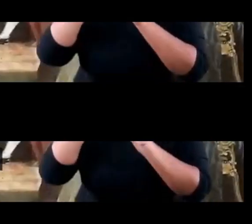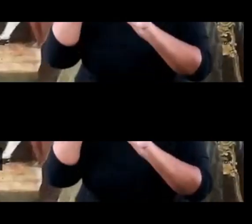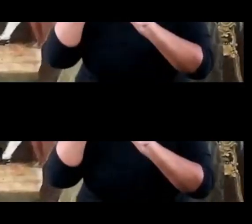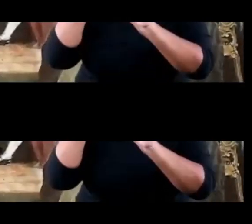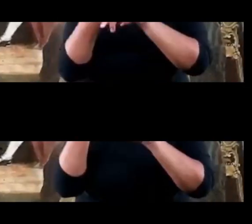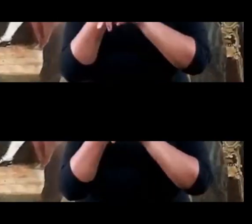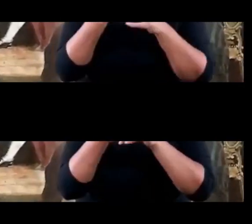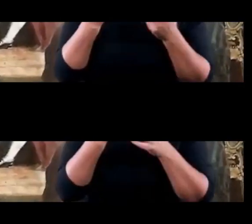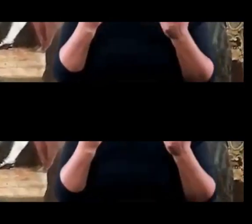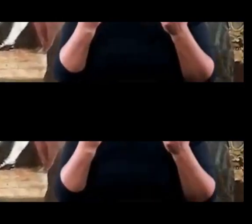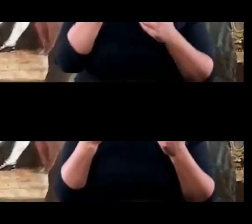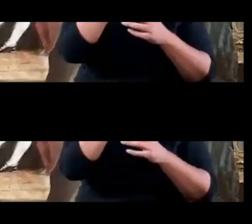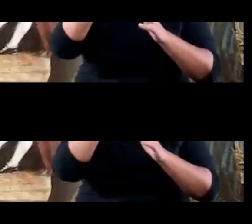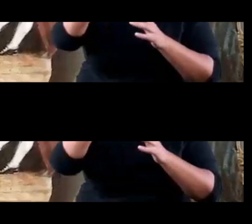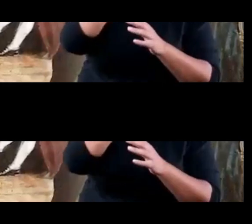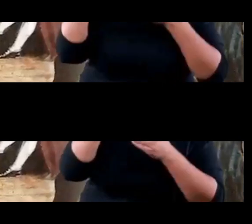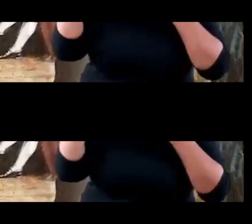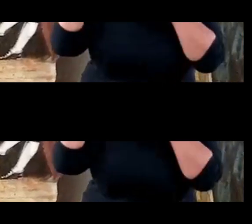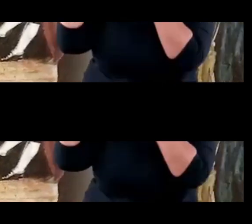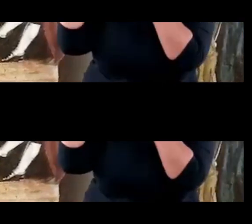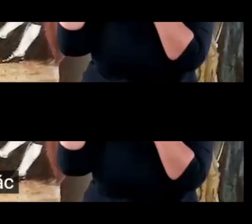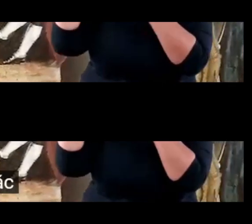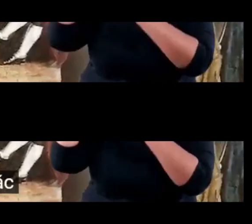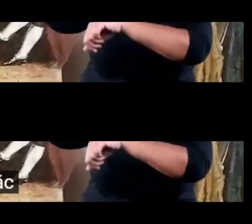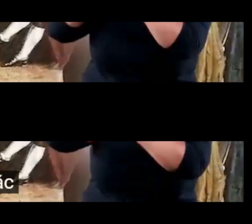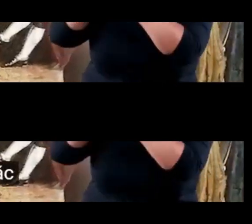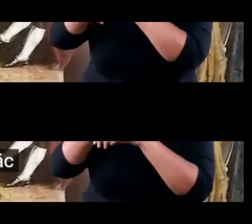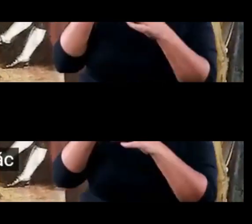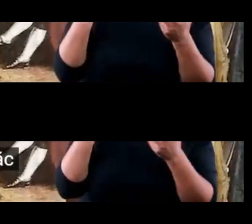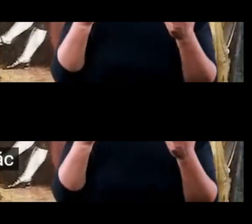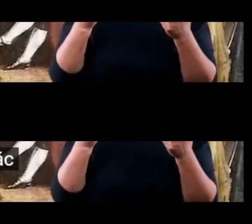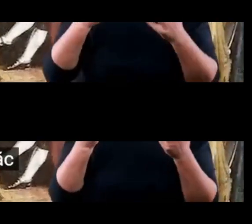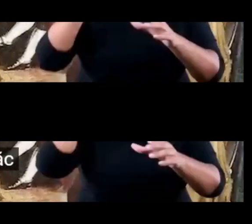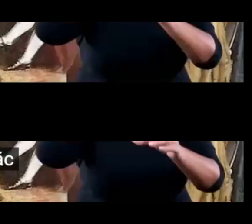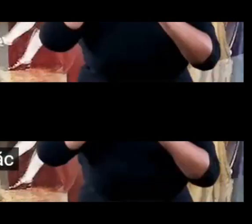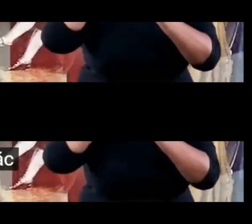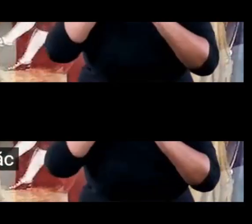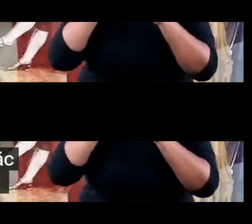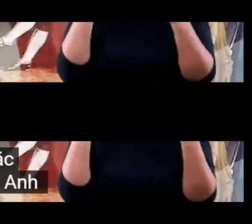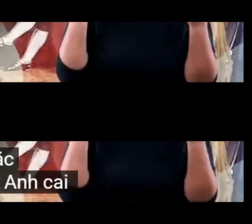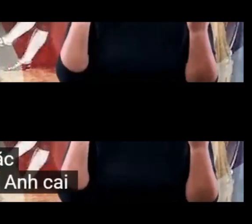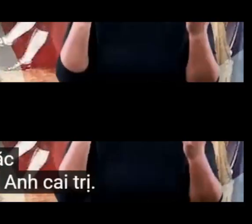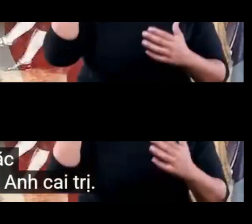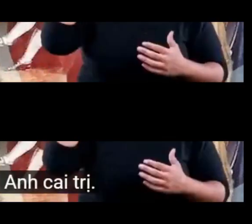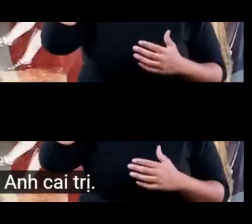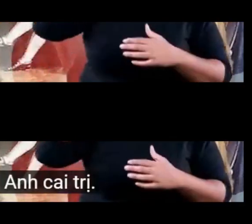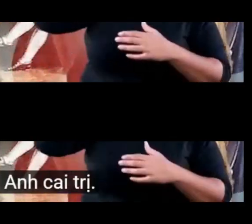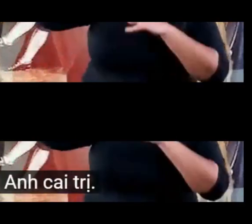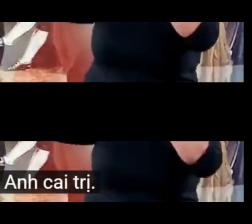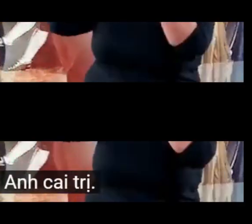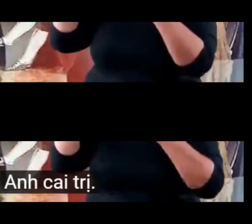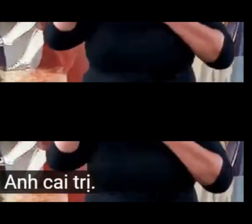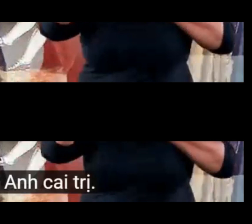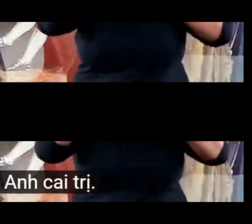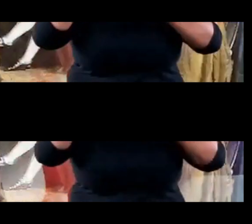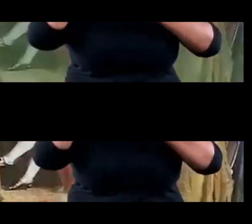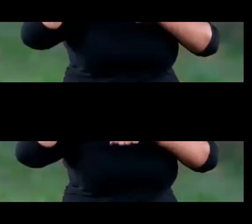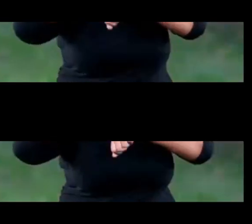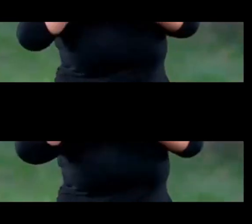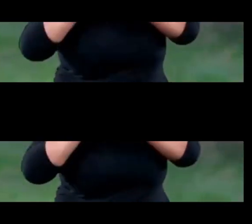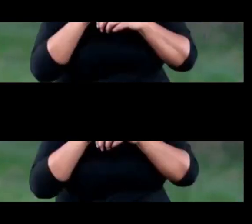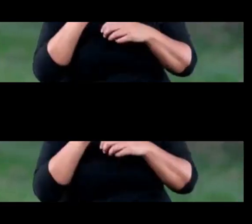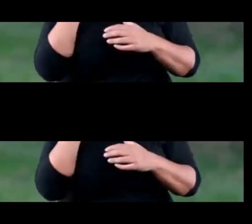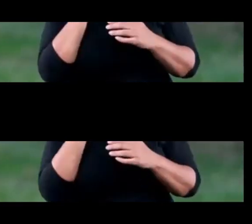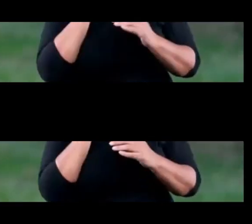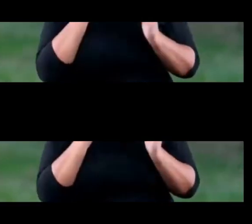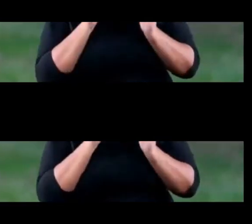also didn't get to choose who their leaders were or vote on any laws because they were ruled by the British. That